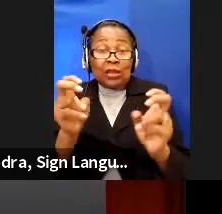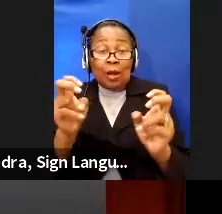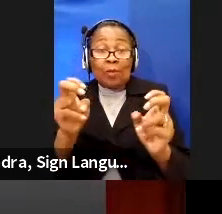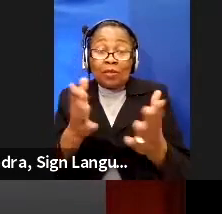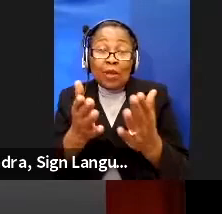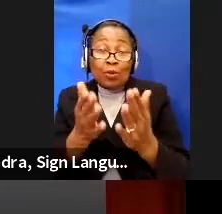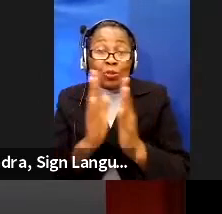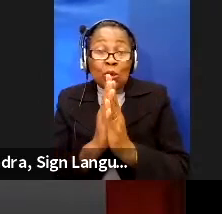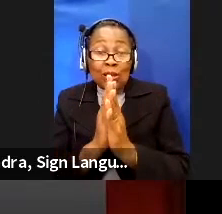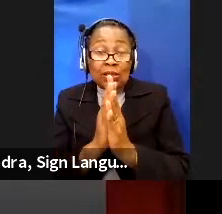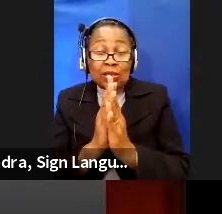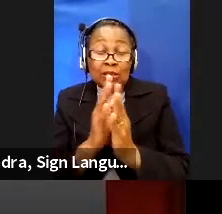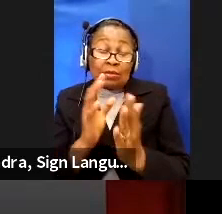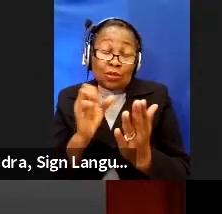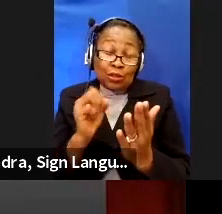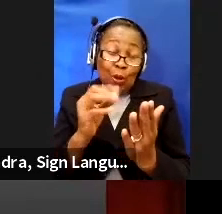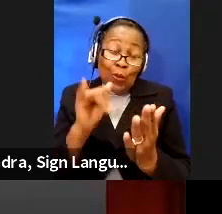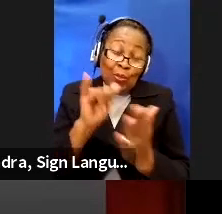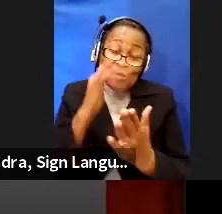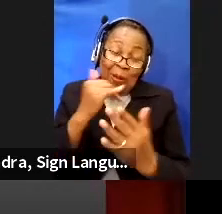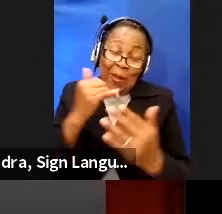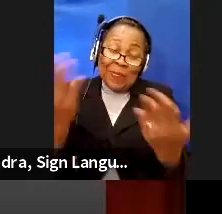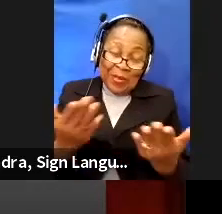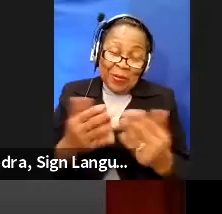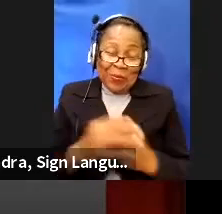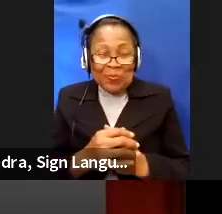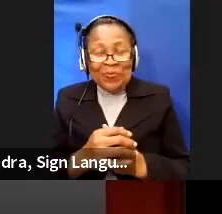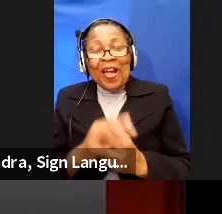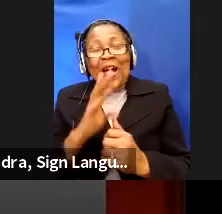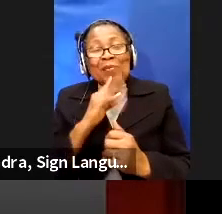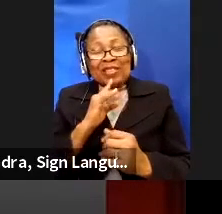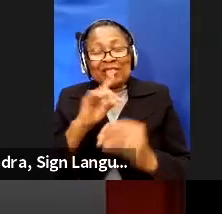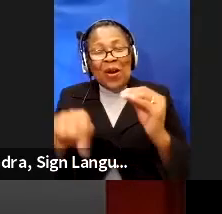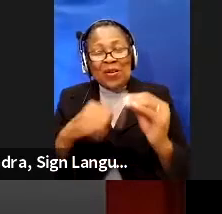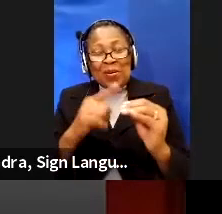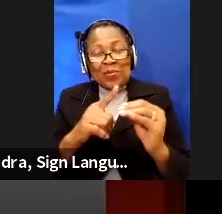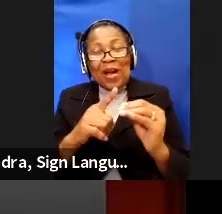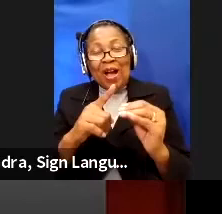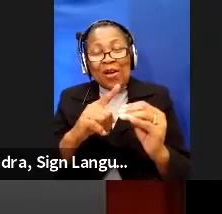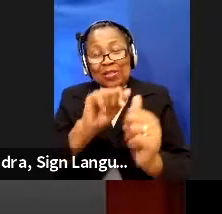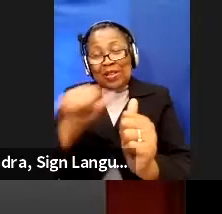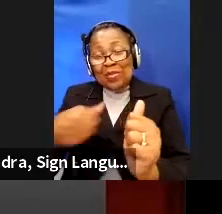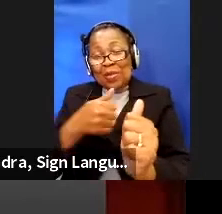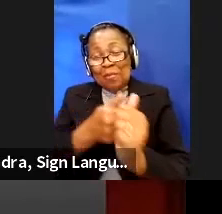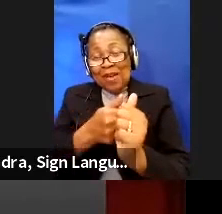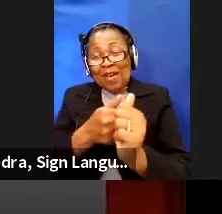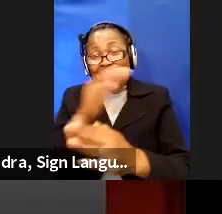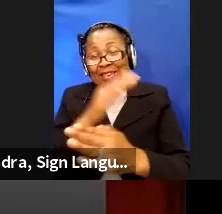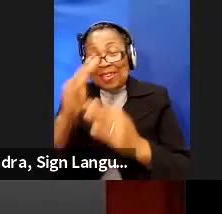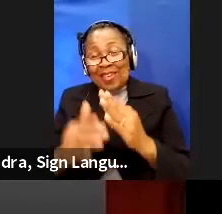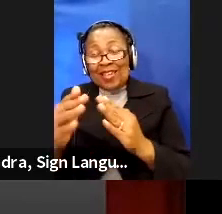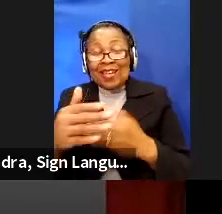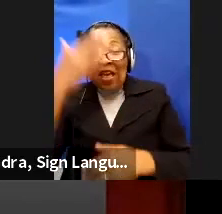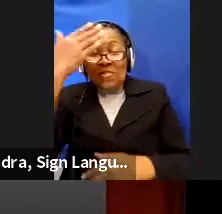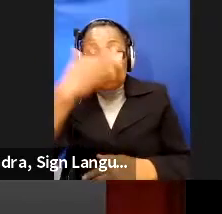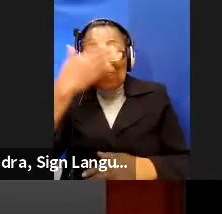requested, and so that's why I'm here. So I'm going to talk a little bit about the back end and the front end